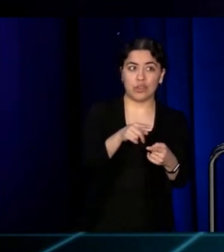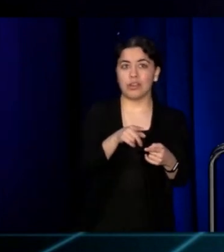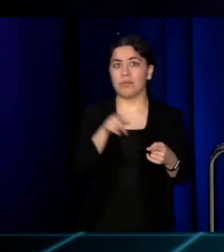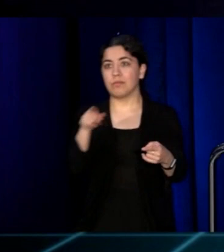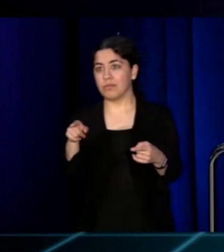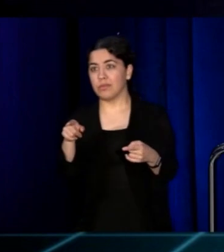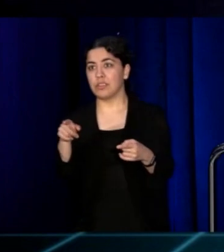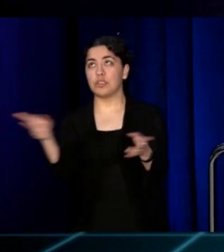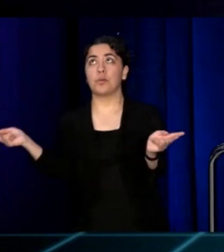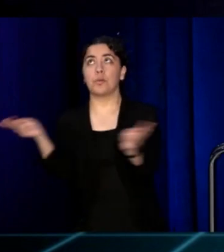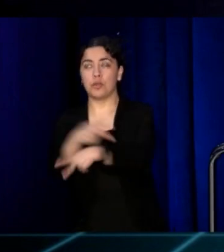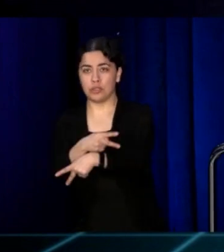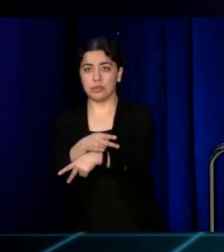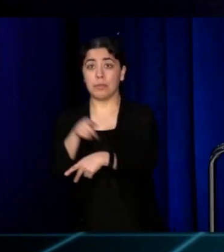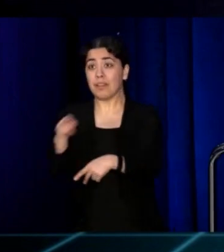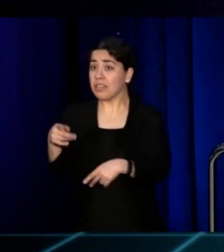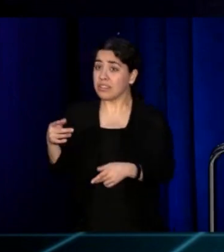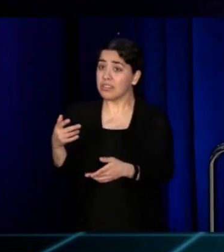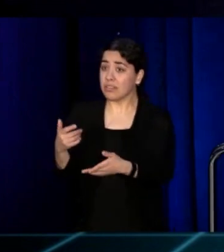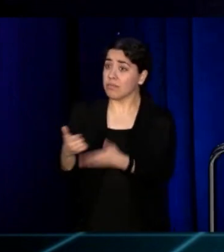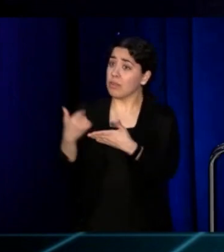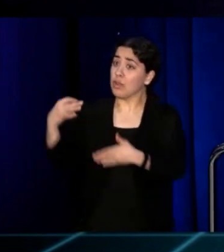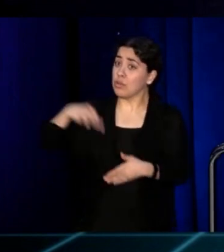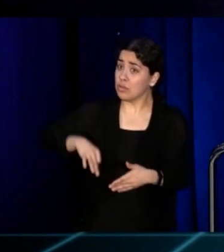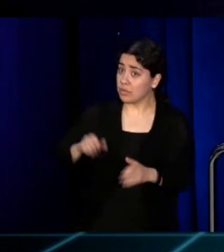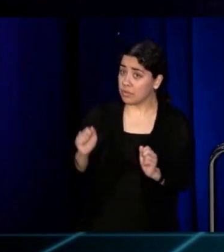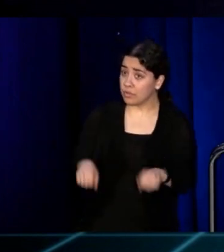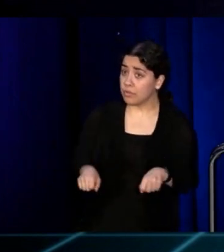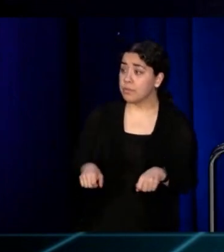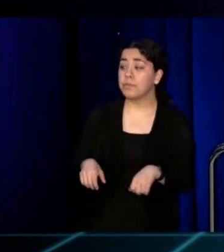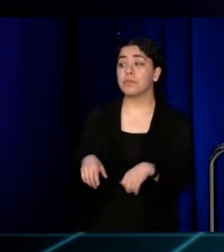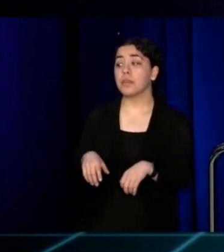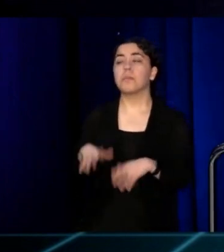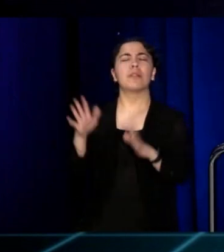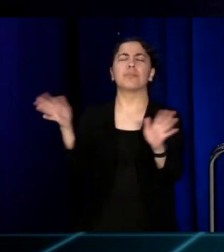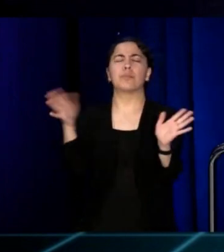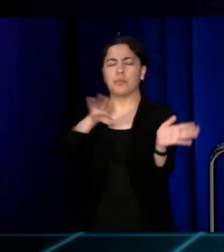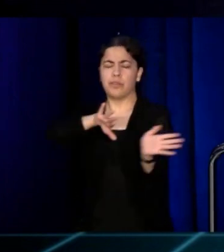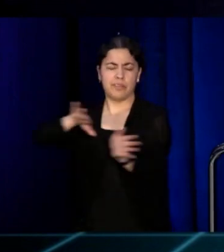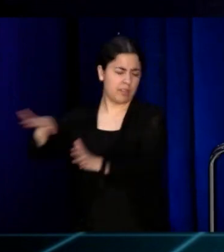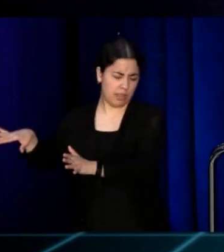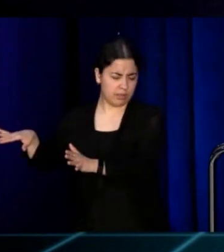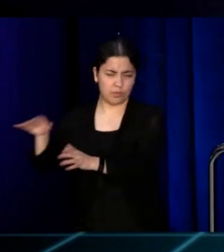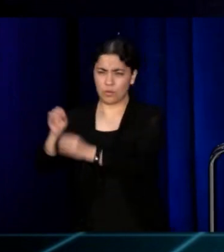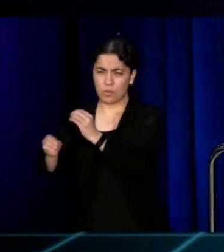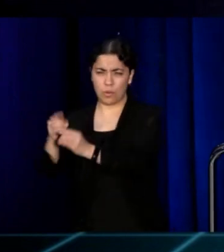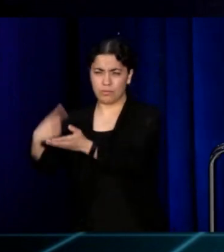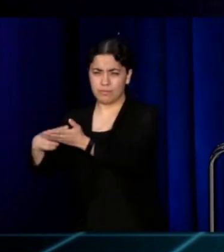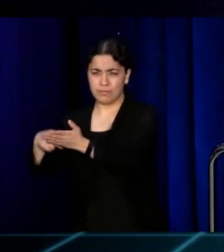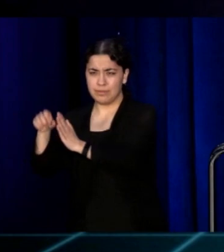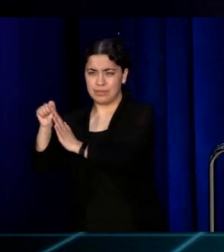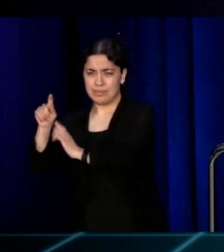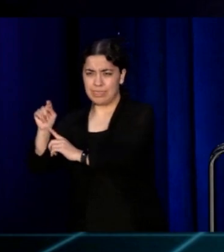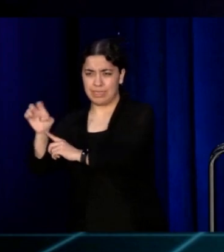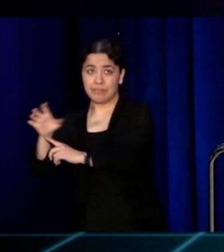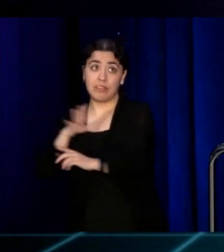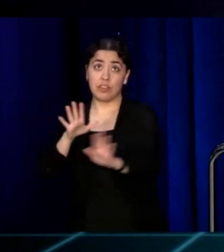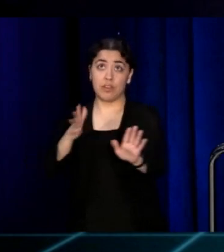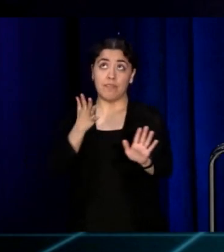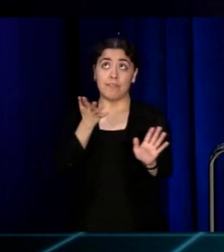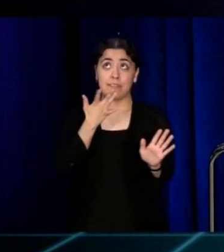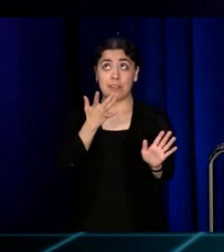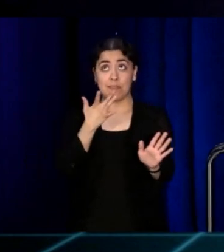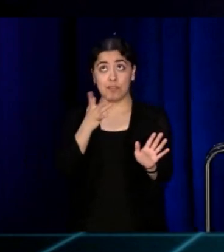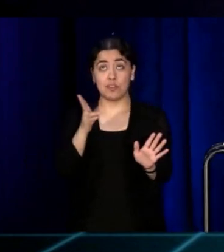it's actually a really, really useful hook. But you know what, let's move on from states. Okay? All right, we'll talk about your